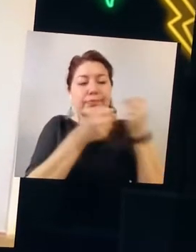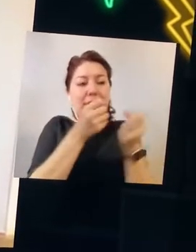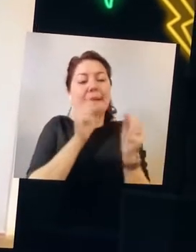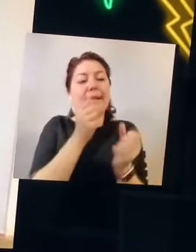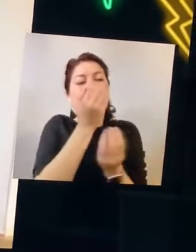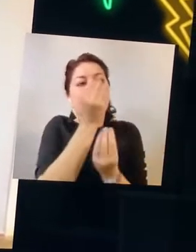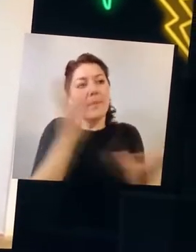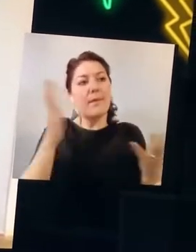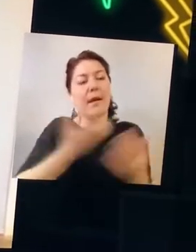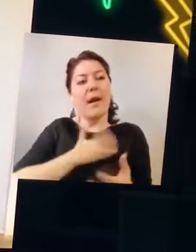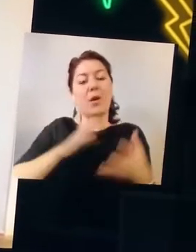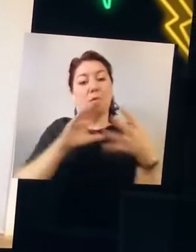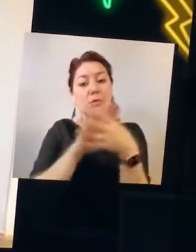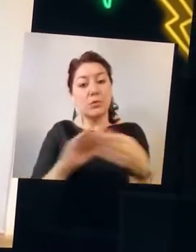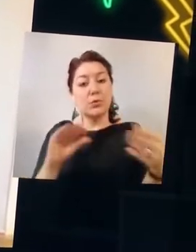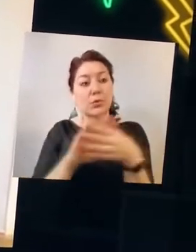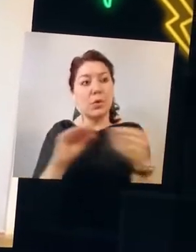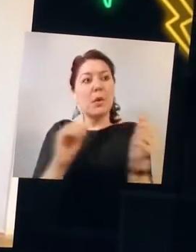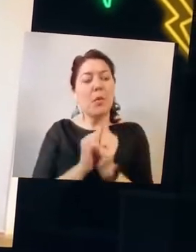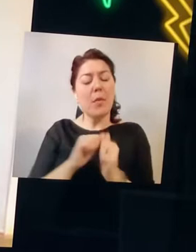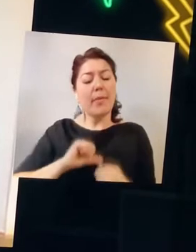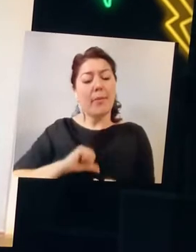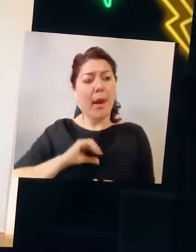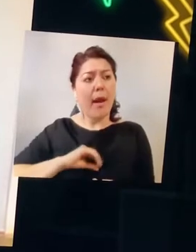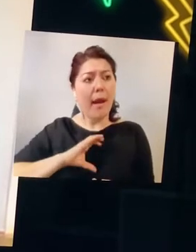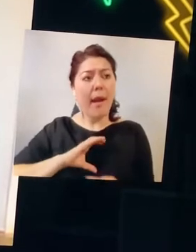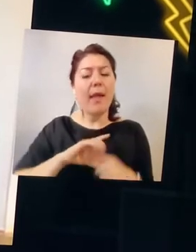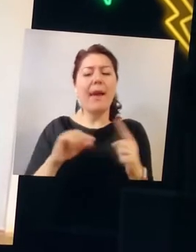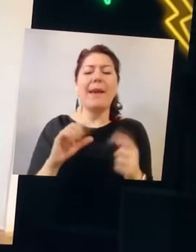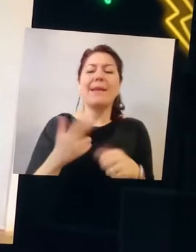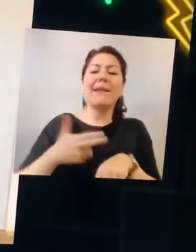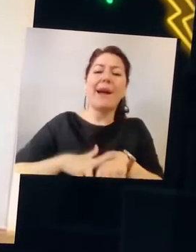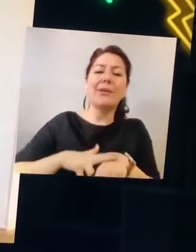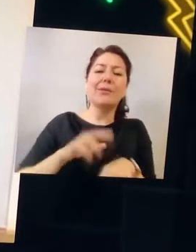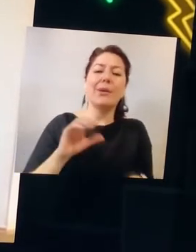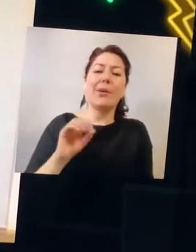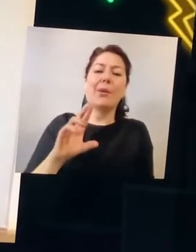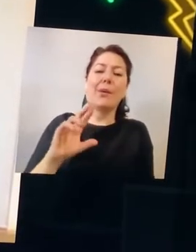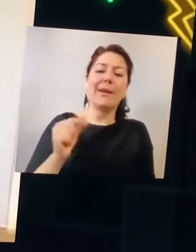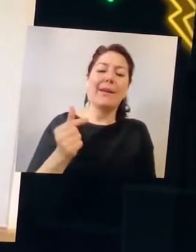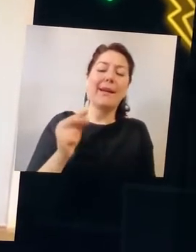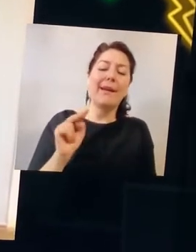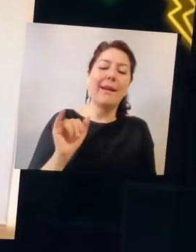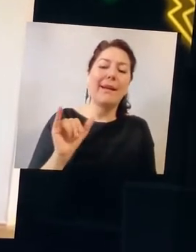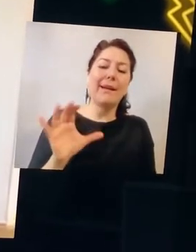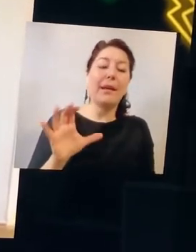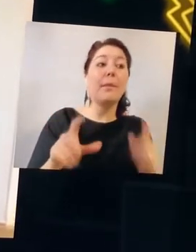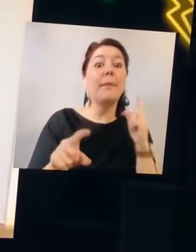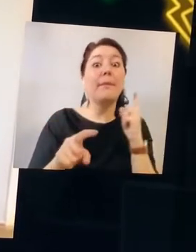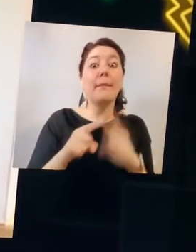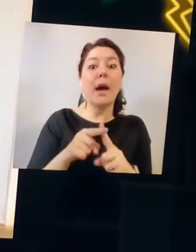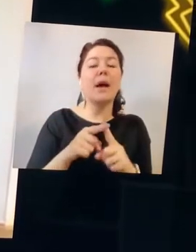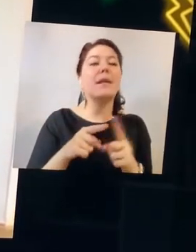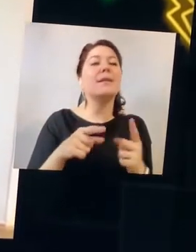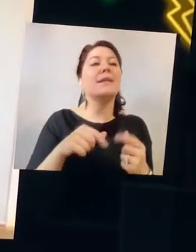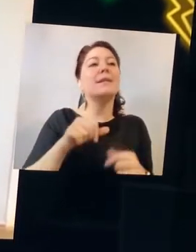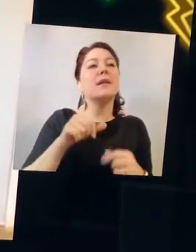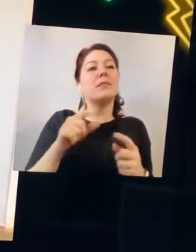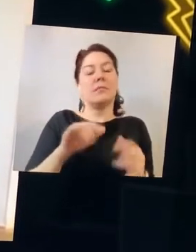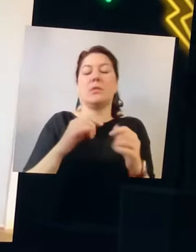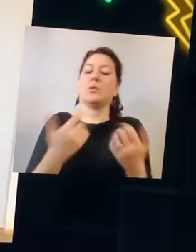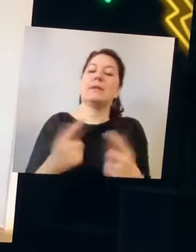with dignity, and in the way that we deserve to be treated by the media, as opposed to the way that we've been